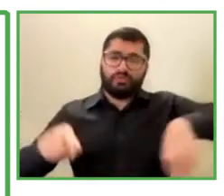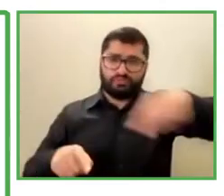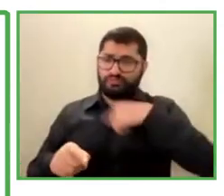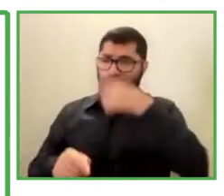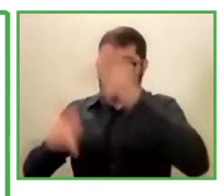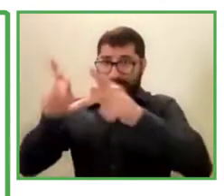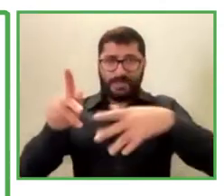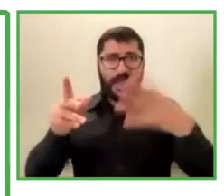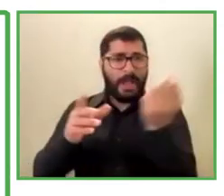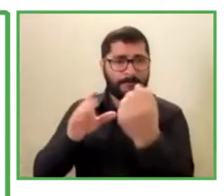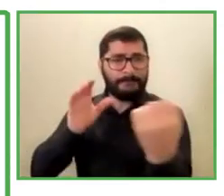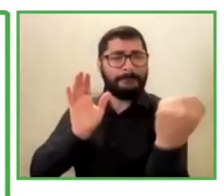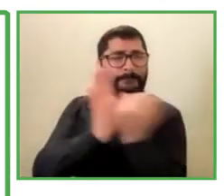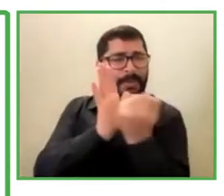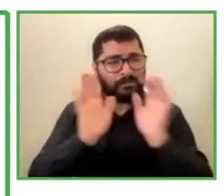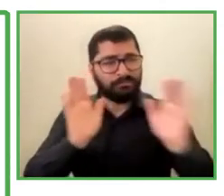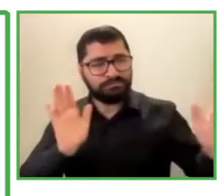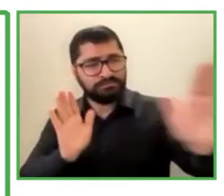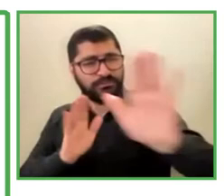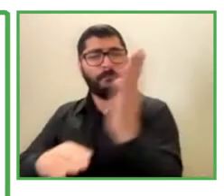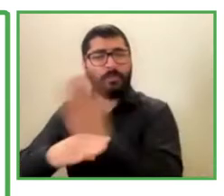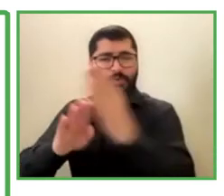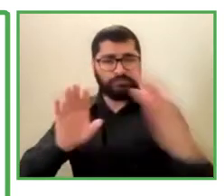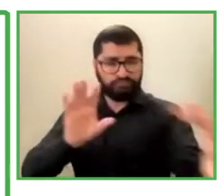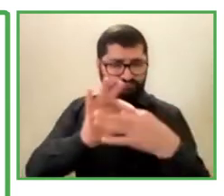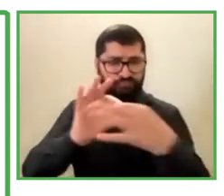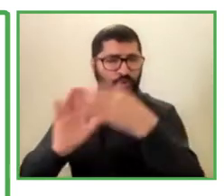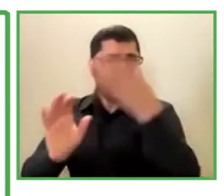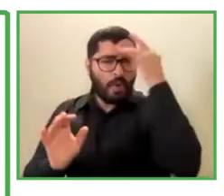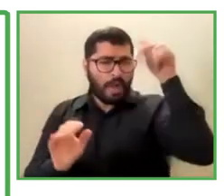And a typical question is why